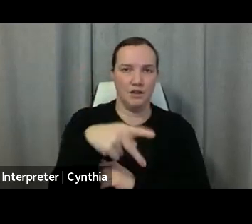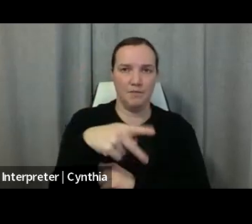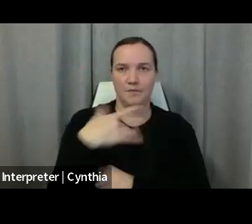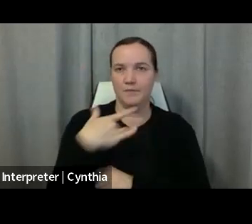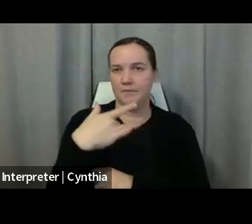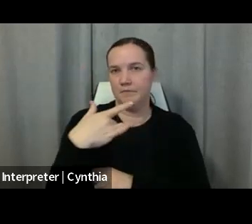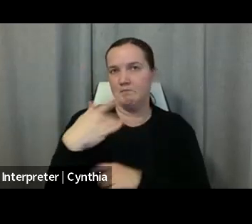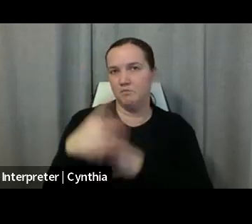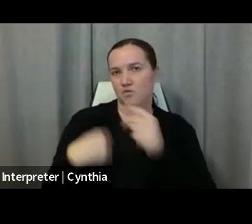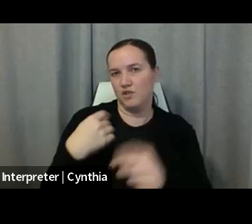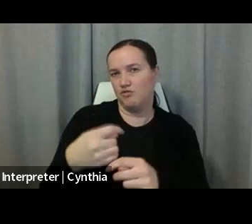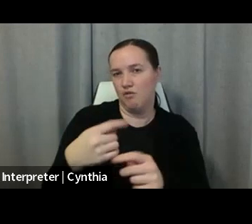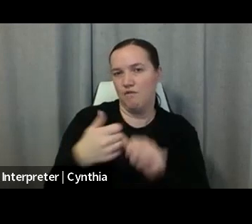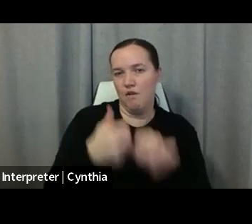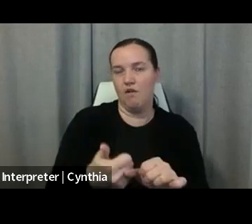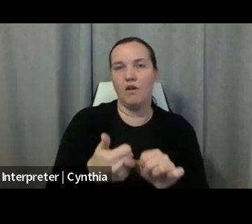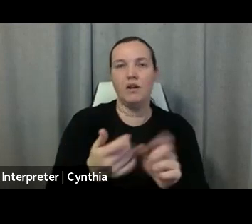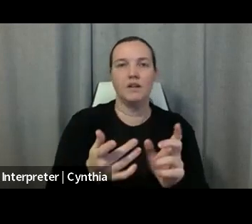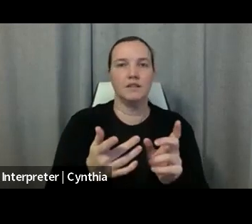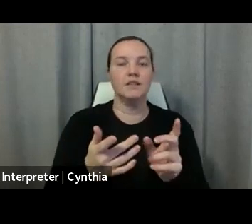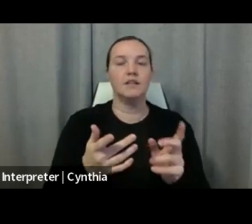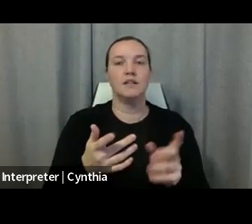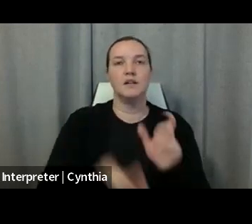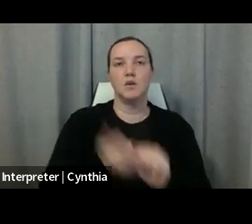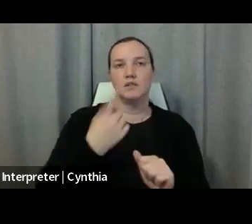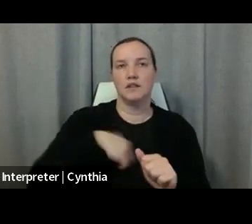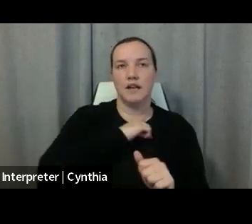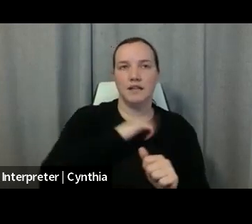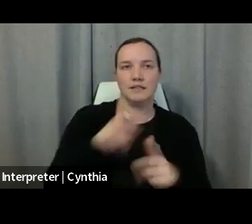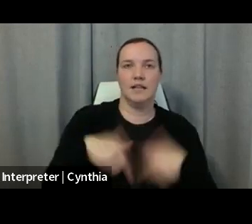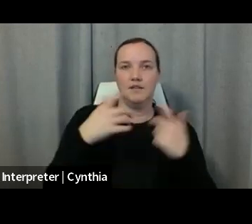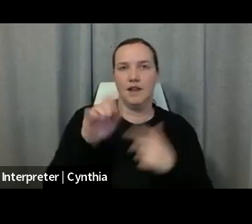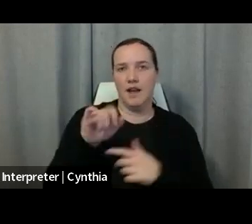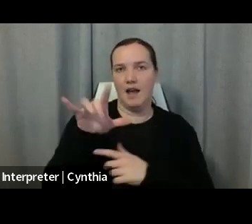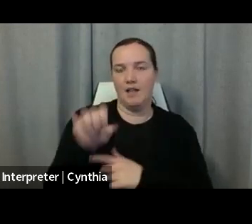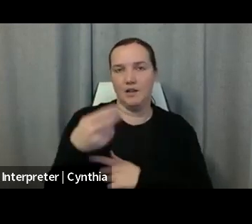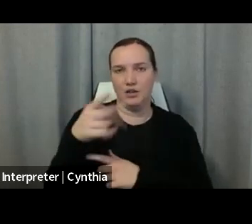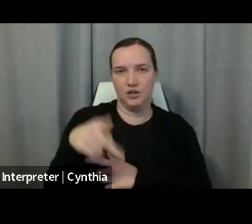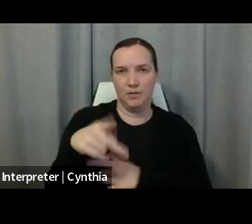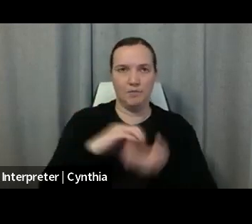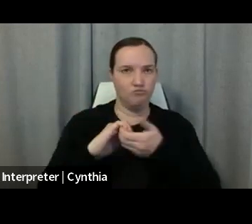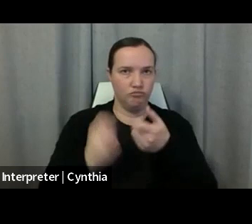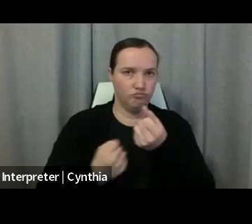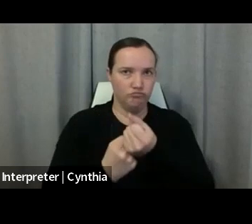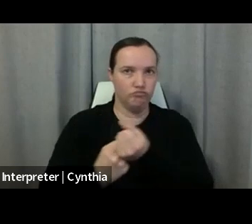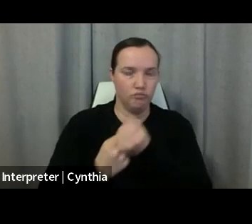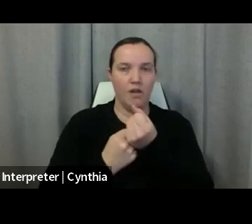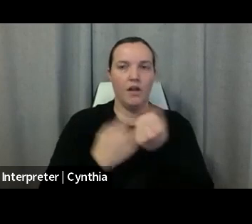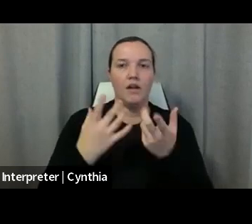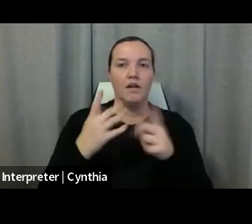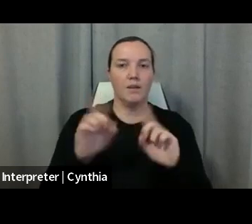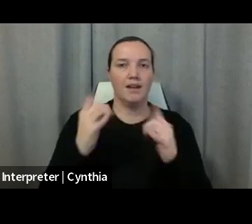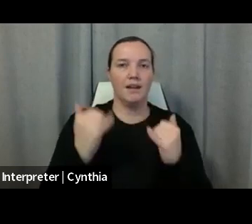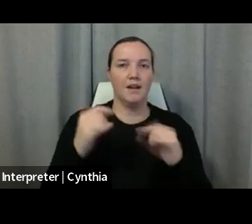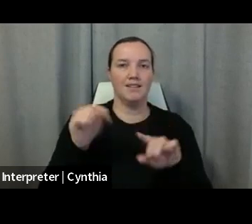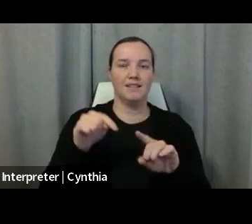of can be more pop. Doesn't mean it can't be, because many of us live our allyship in very much solidarity kind of ways, but just because it can become now